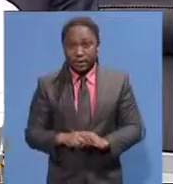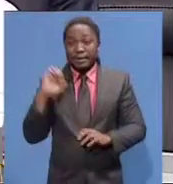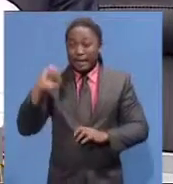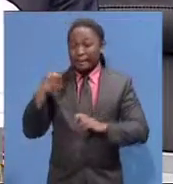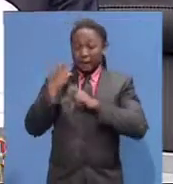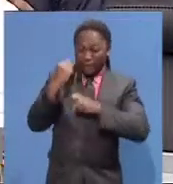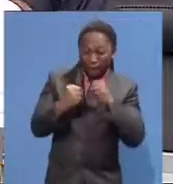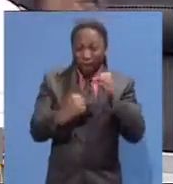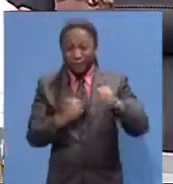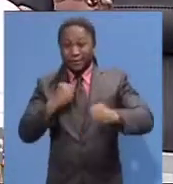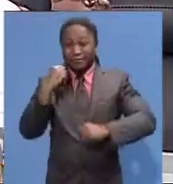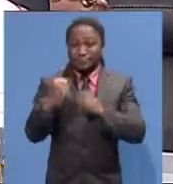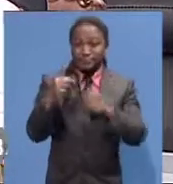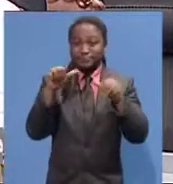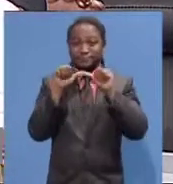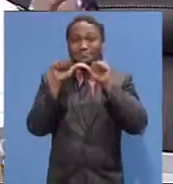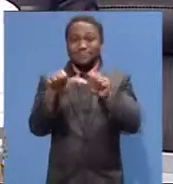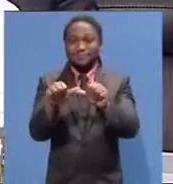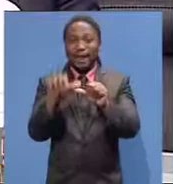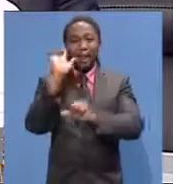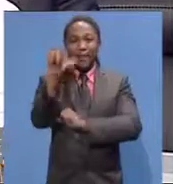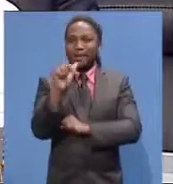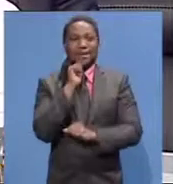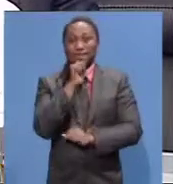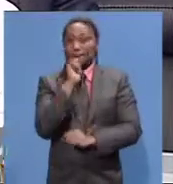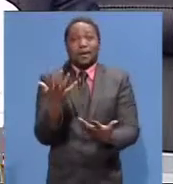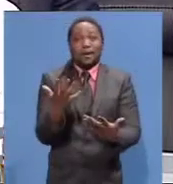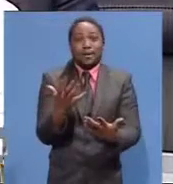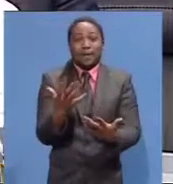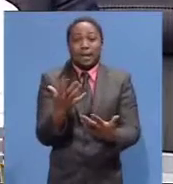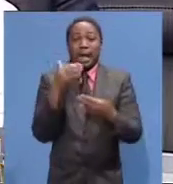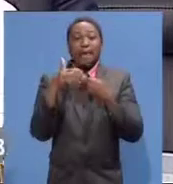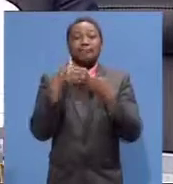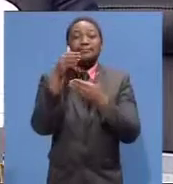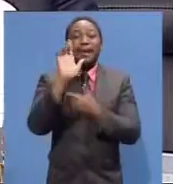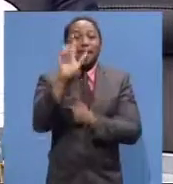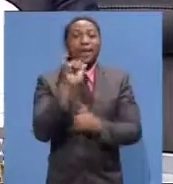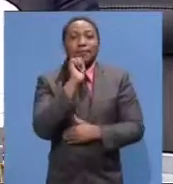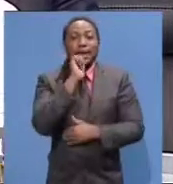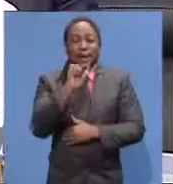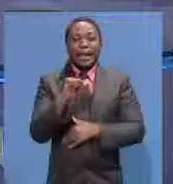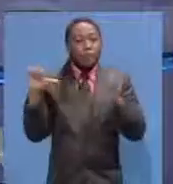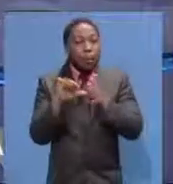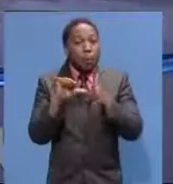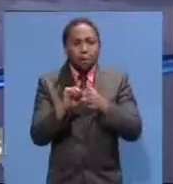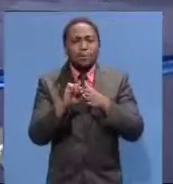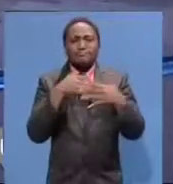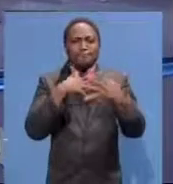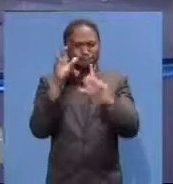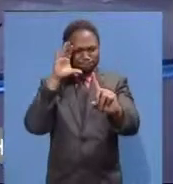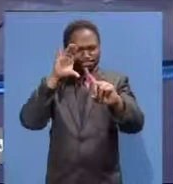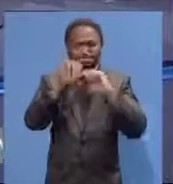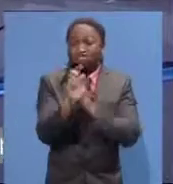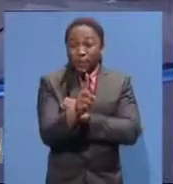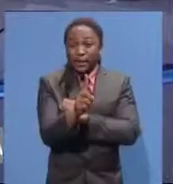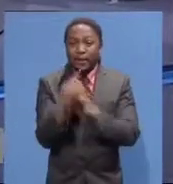how tough it was is not going to carry any water. At some point, it's the substance of what you've achieved and what you've overcome that's going to